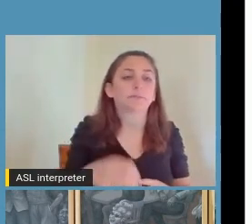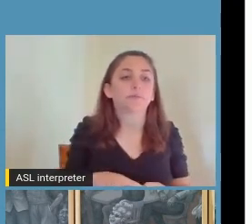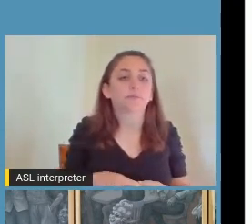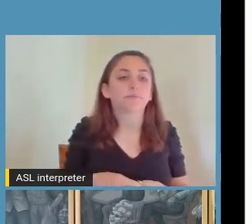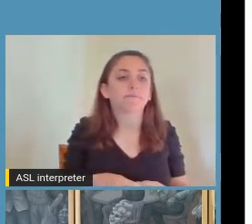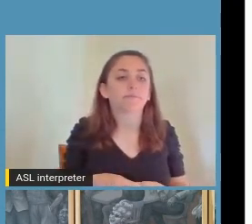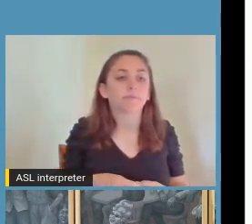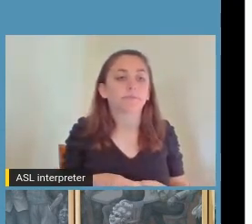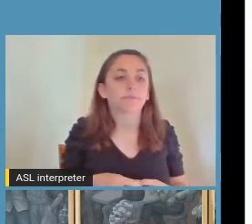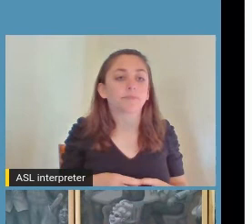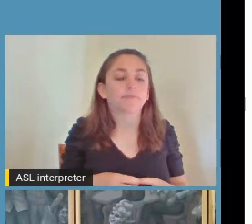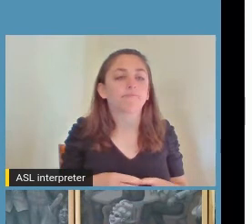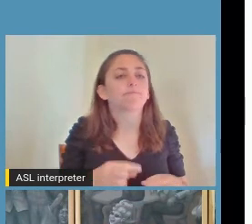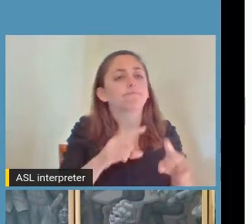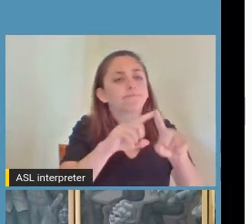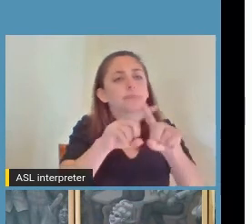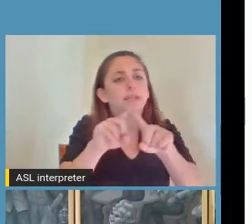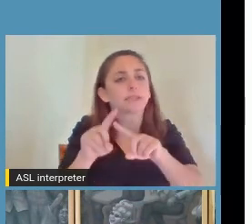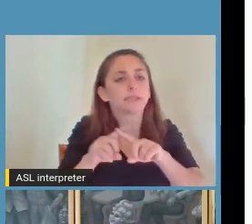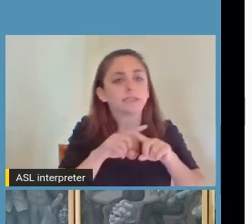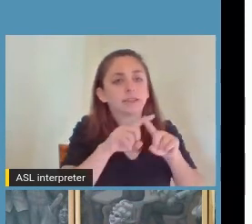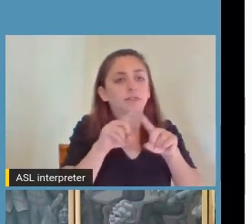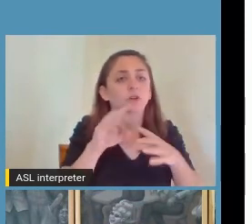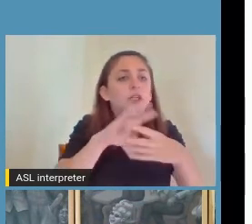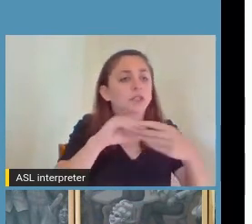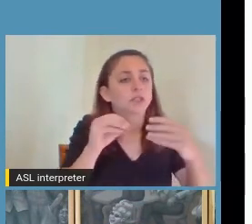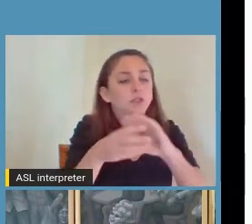expose yourself to different stories.